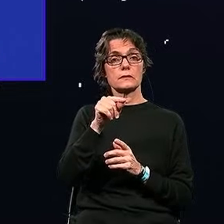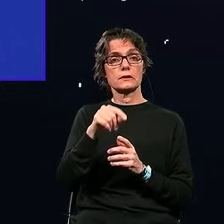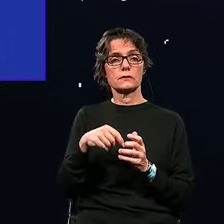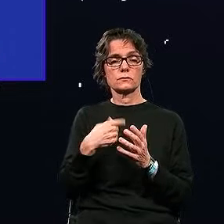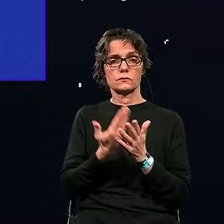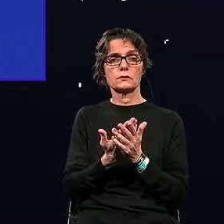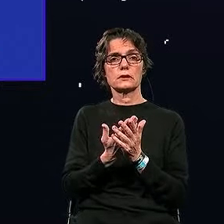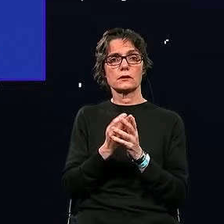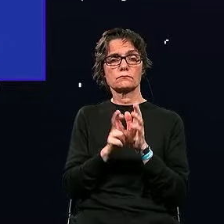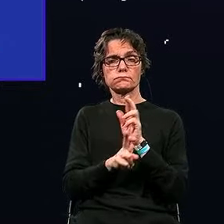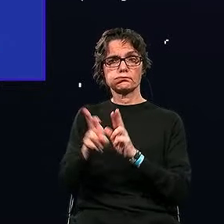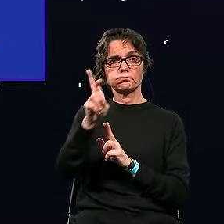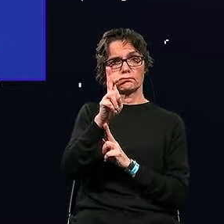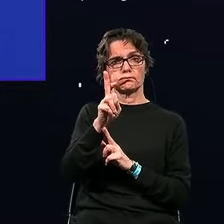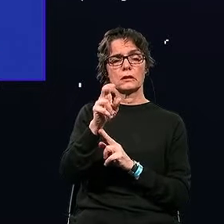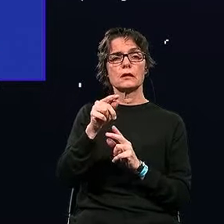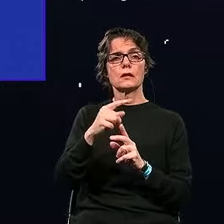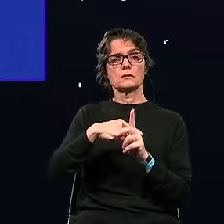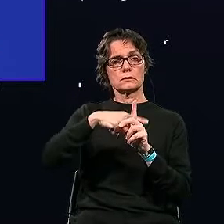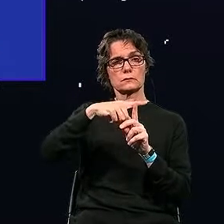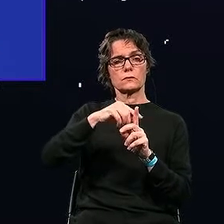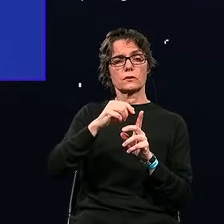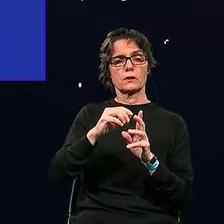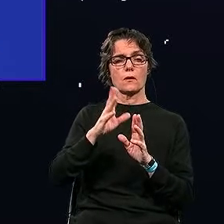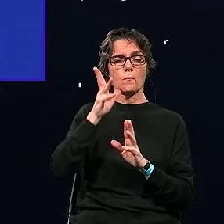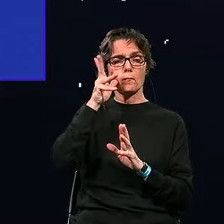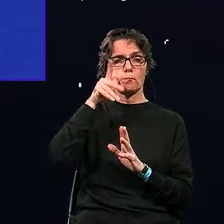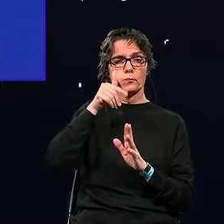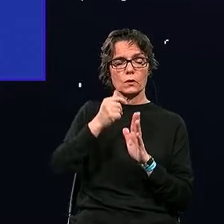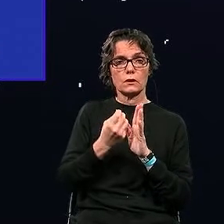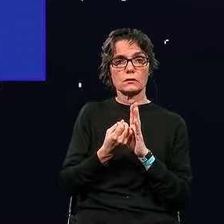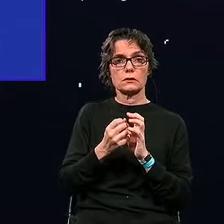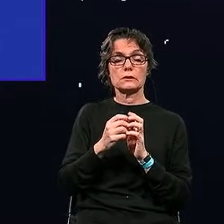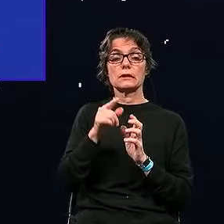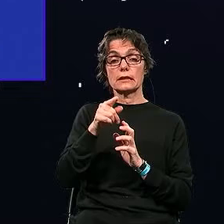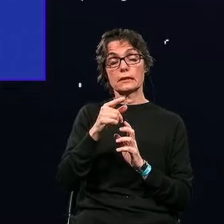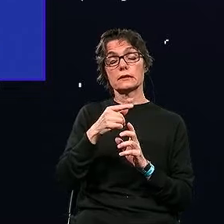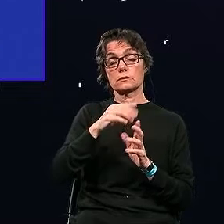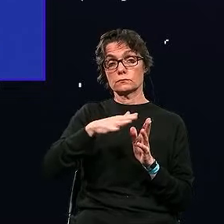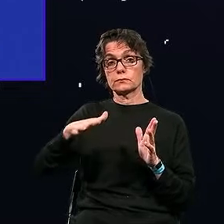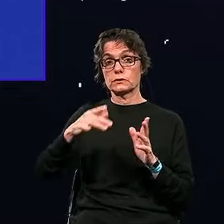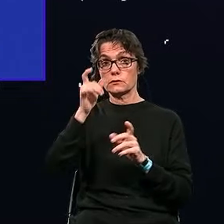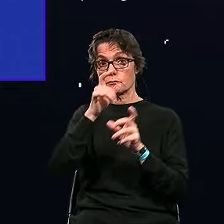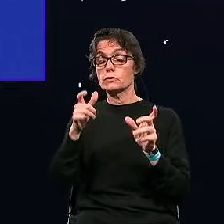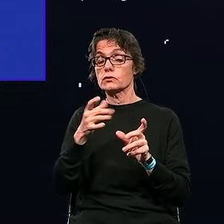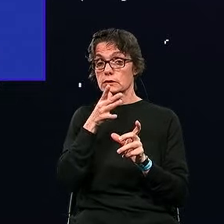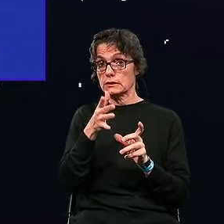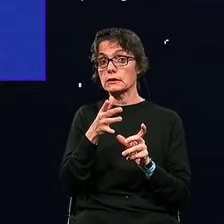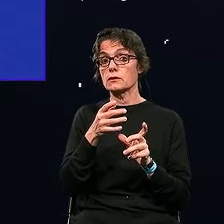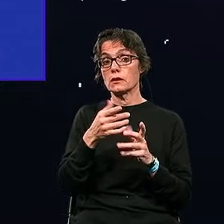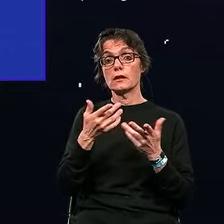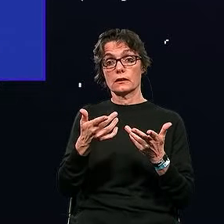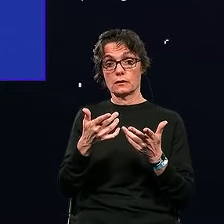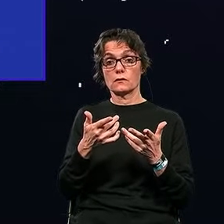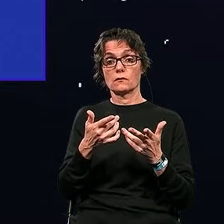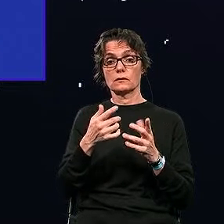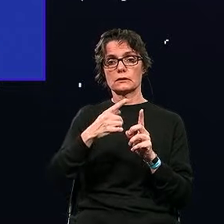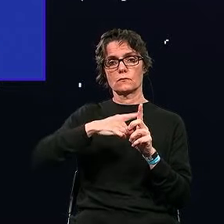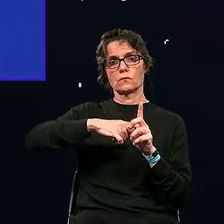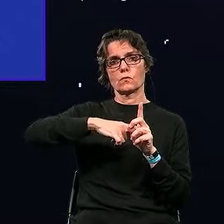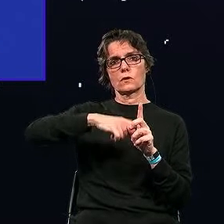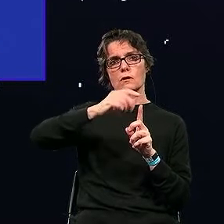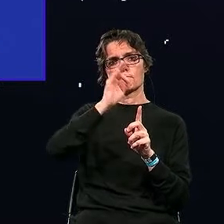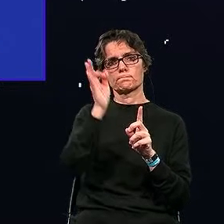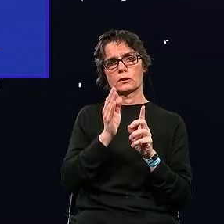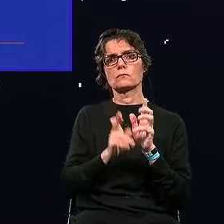increase in the temperature of around about 1 degree. So scientists are reasonably unanimous that we're about 1.5 degrees. So